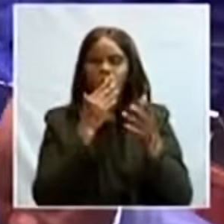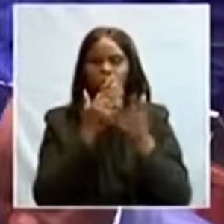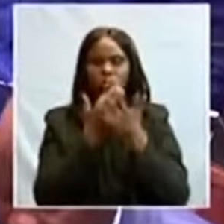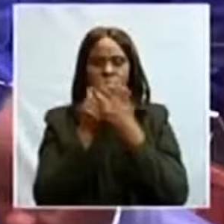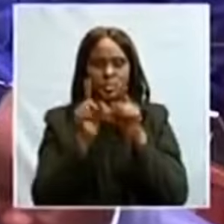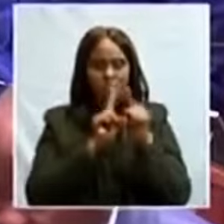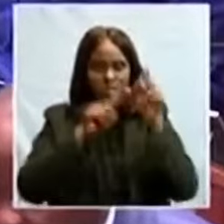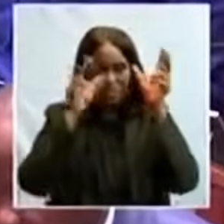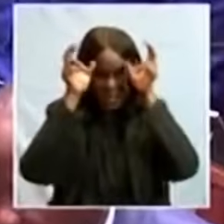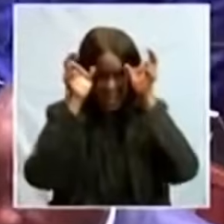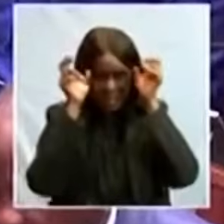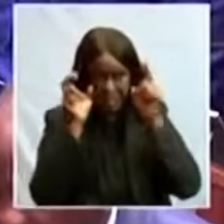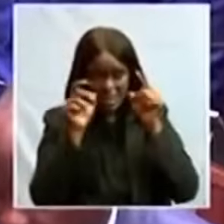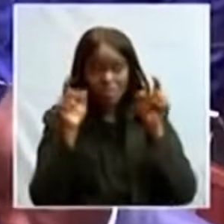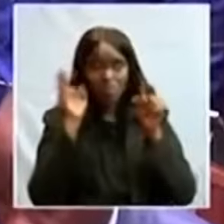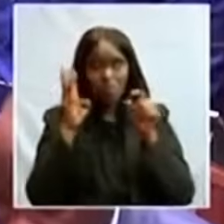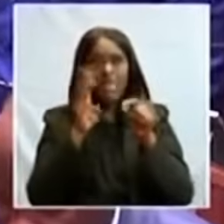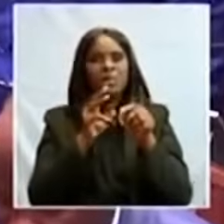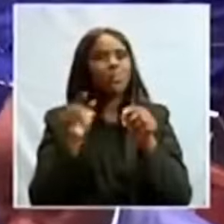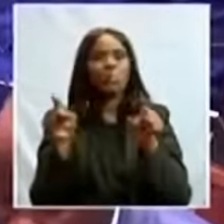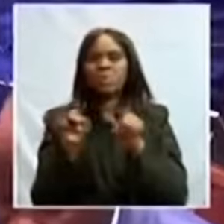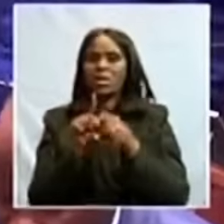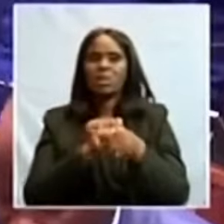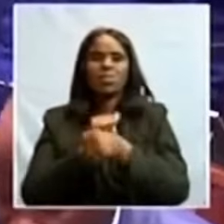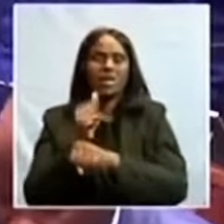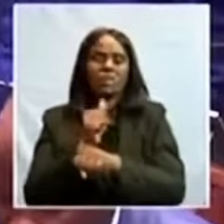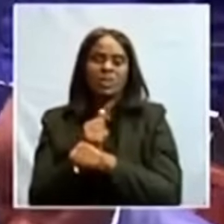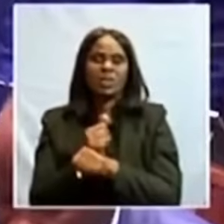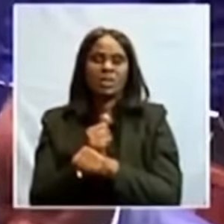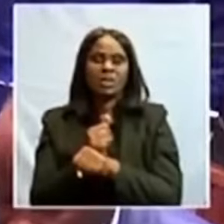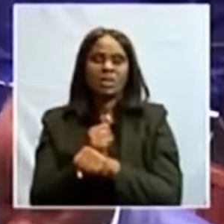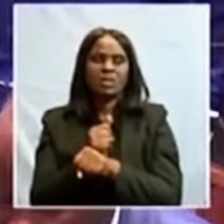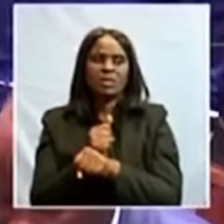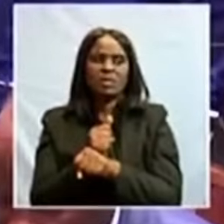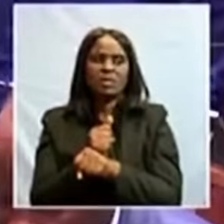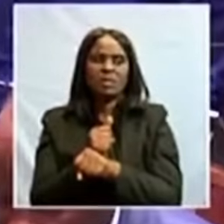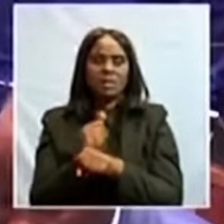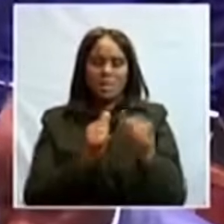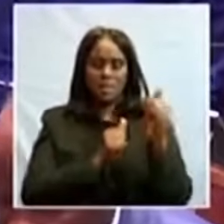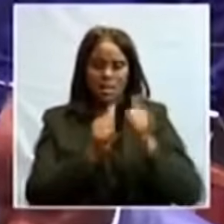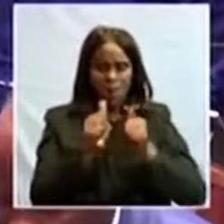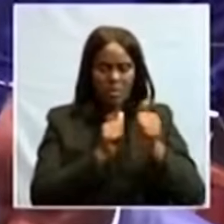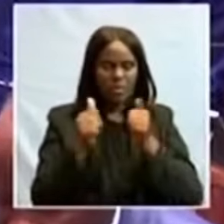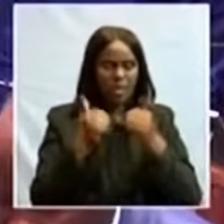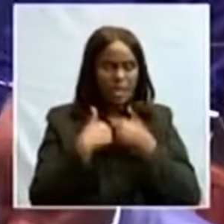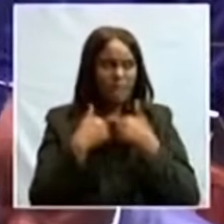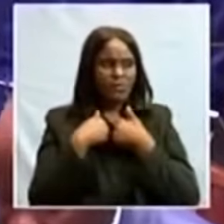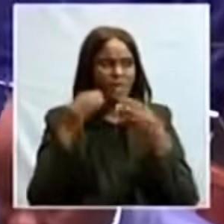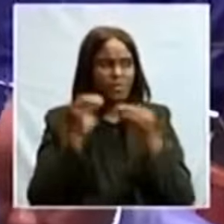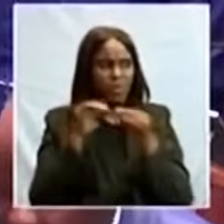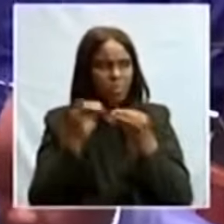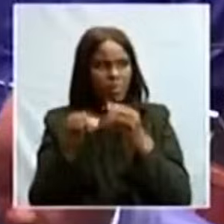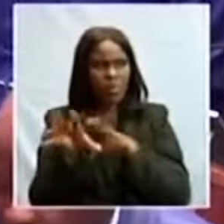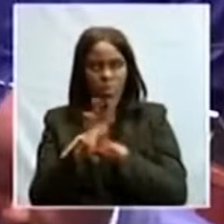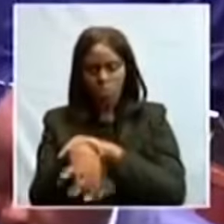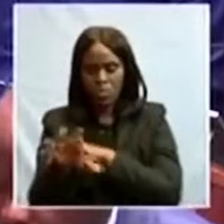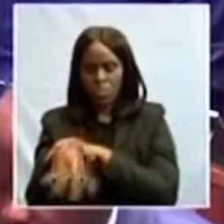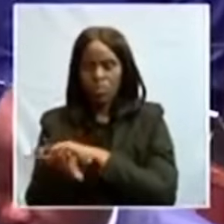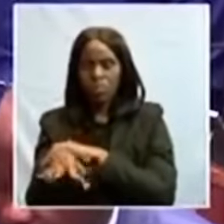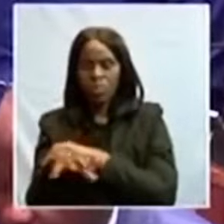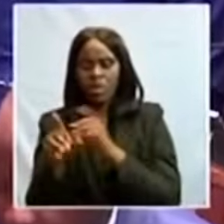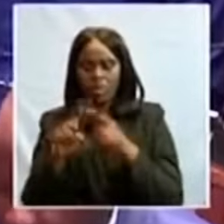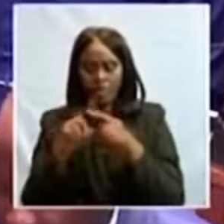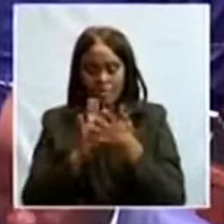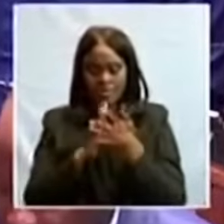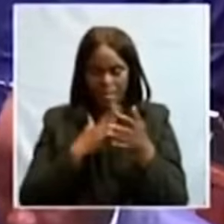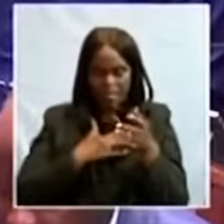will continue criticizing. Even as New Dawn administration, there's a lot of interventions that we've done. But I